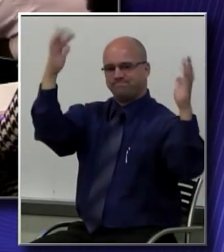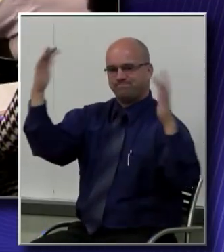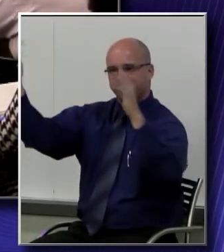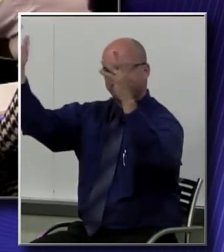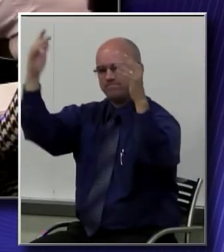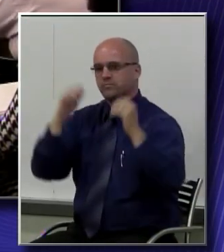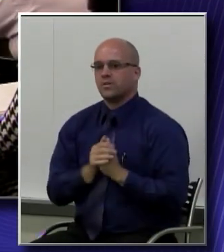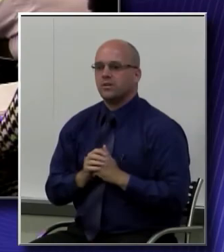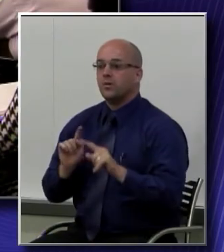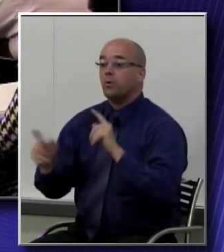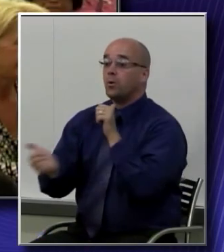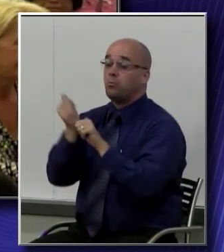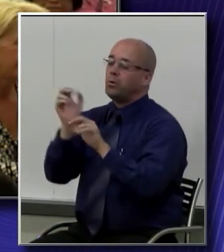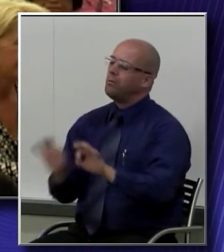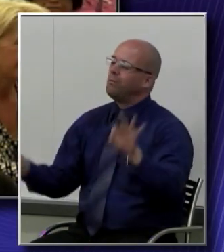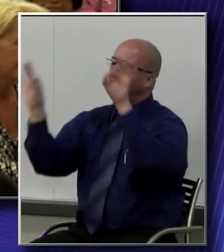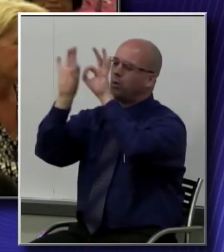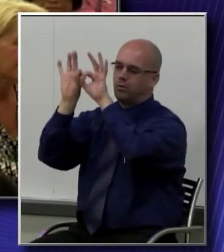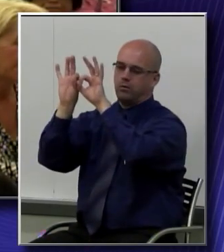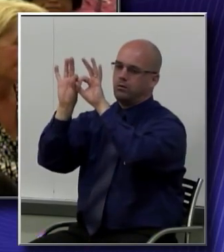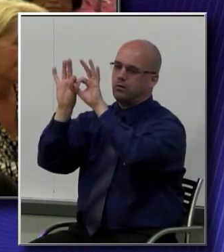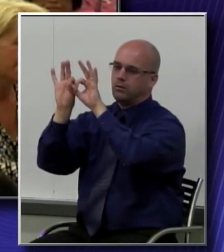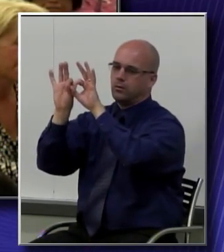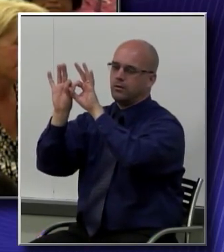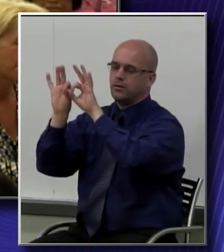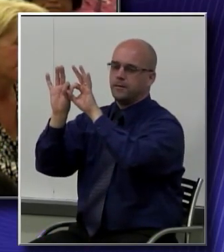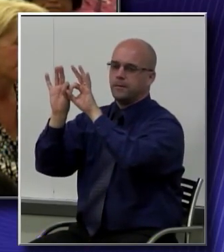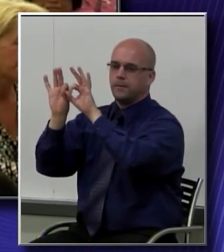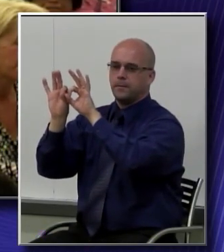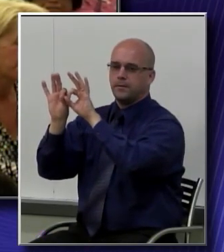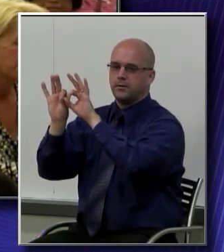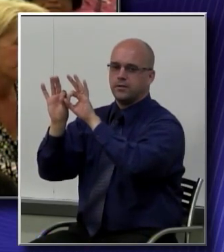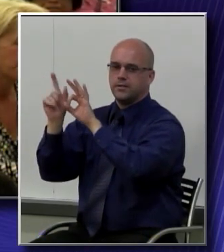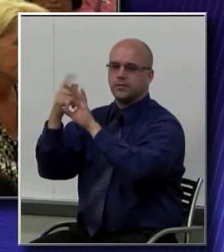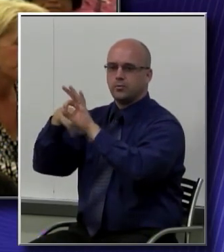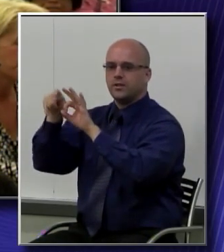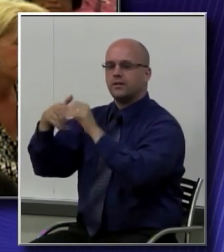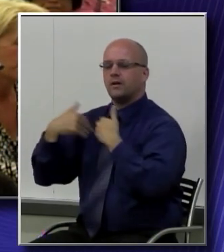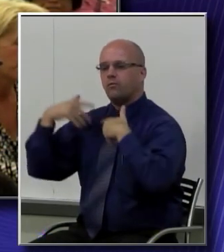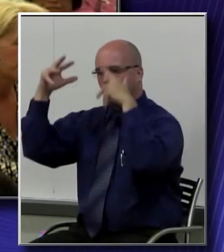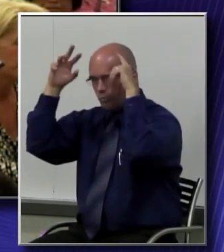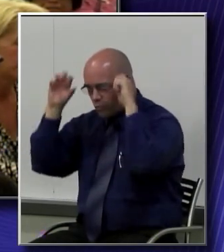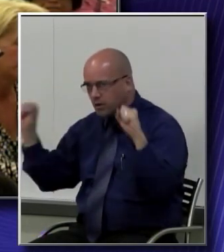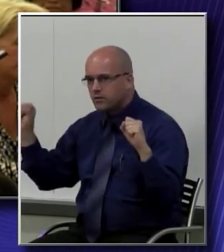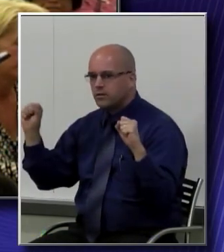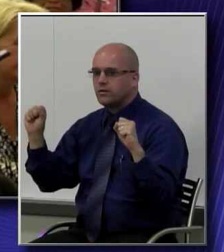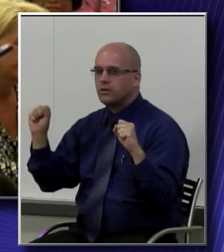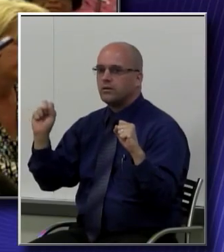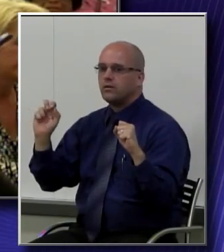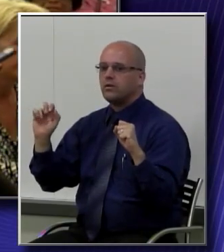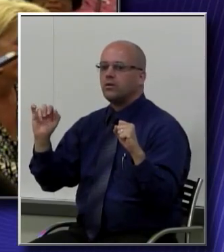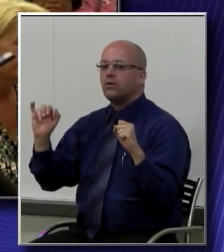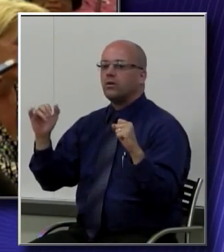But most importantly is a president who not only has good book